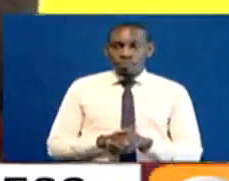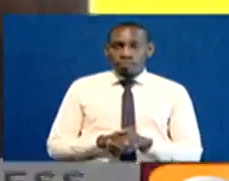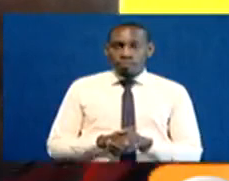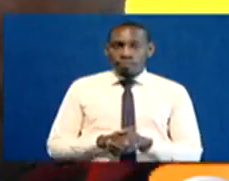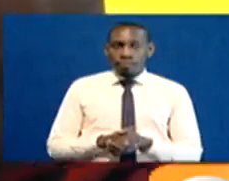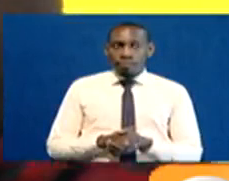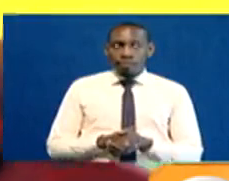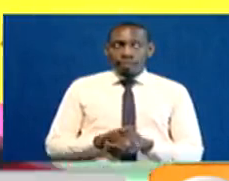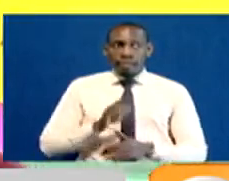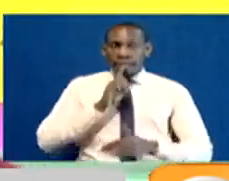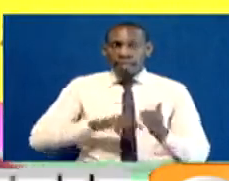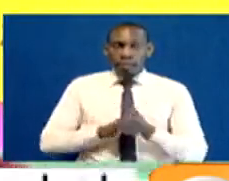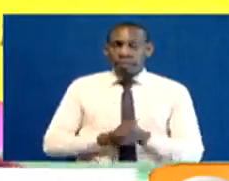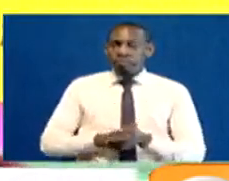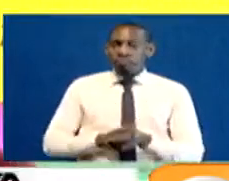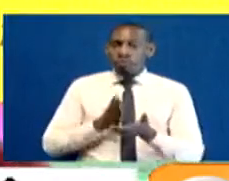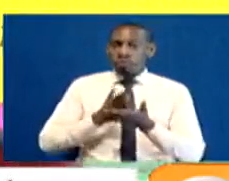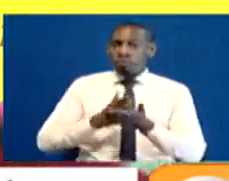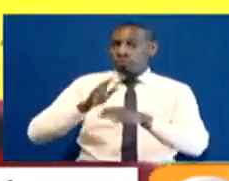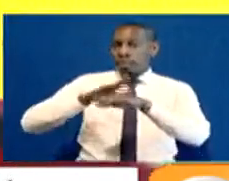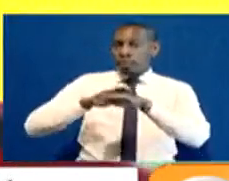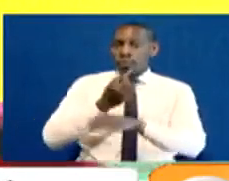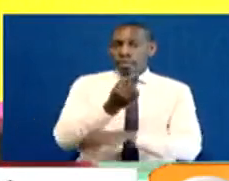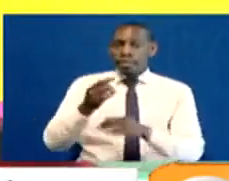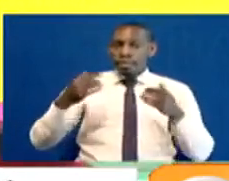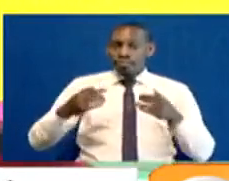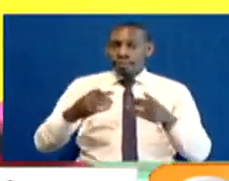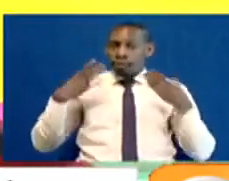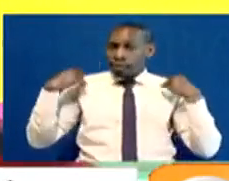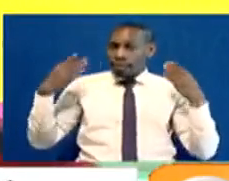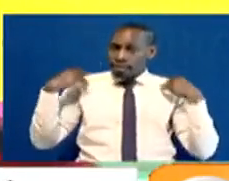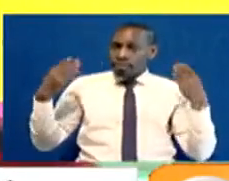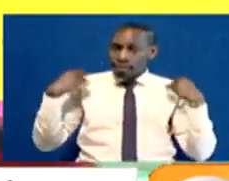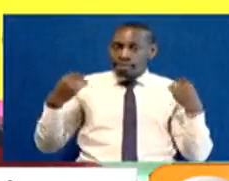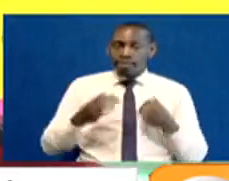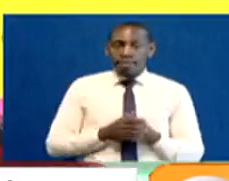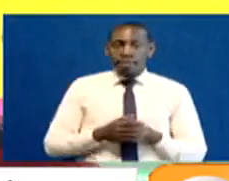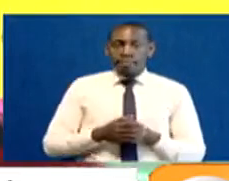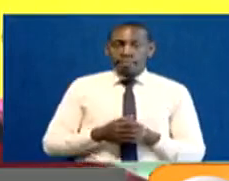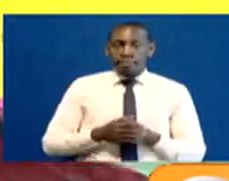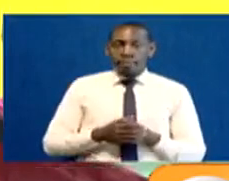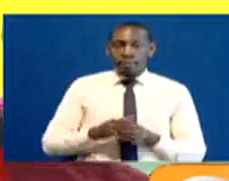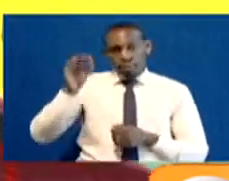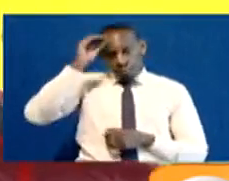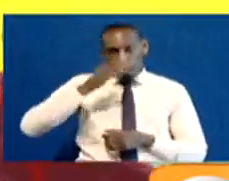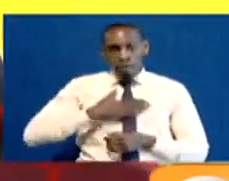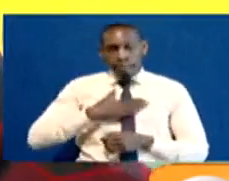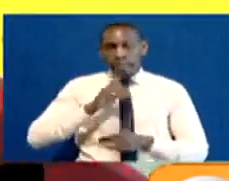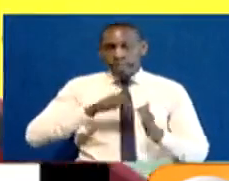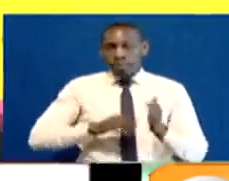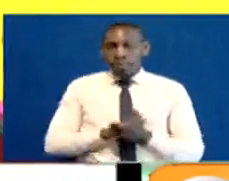I'll say they're pretty good. Everyone has been training for this. And what I can say is I'm looking forward